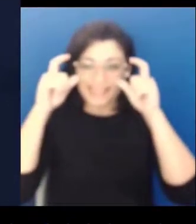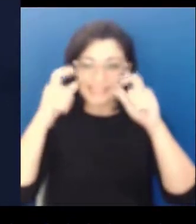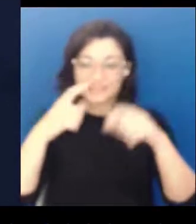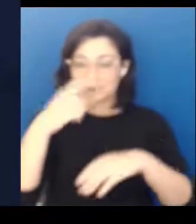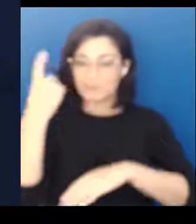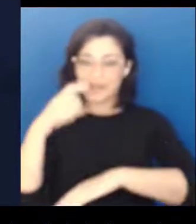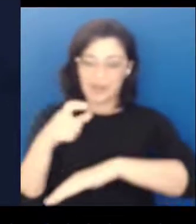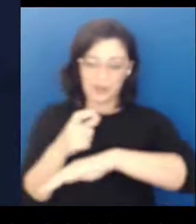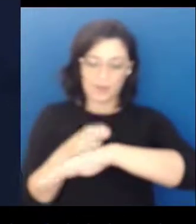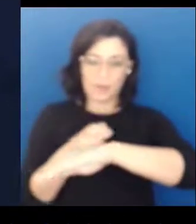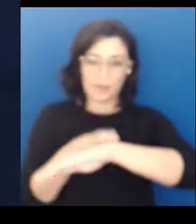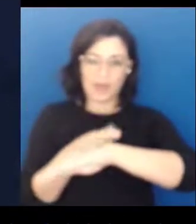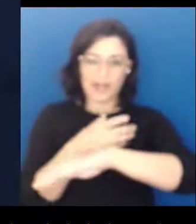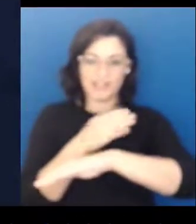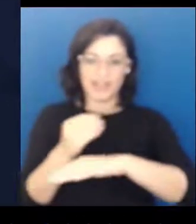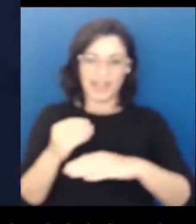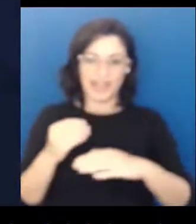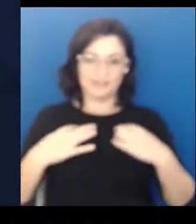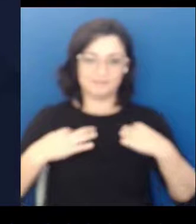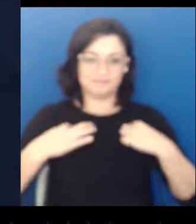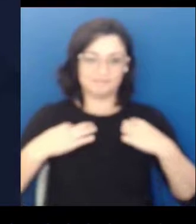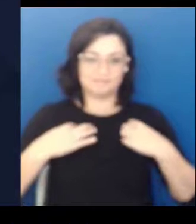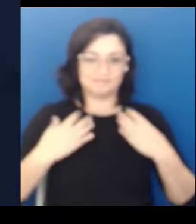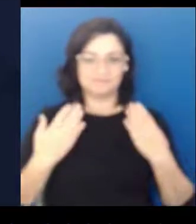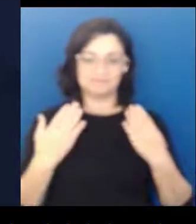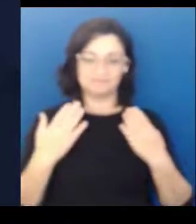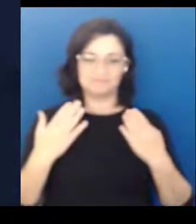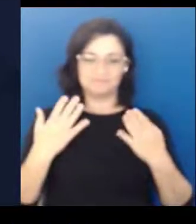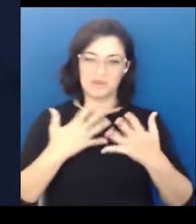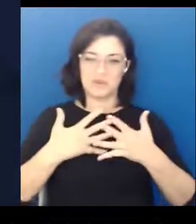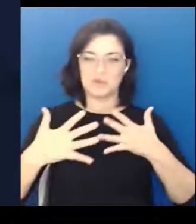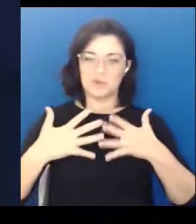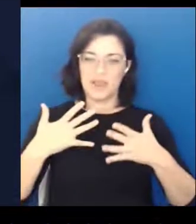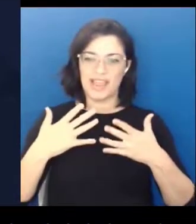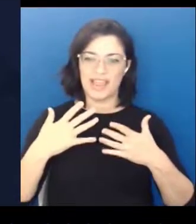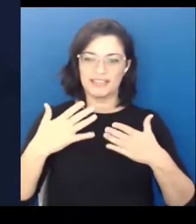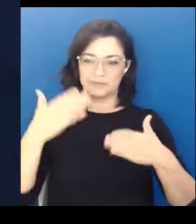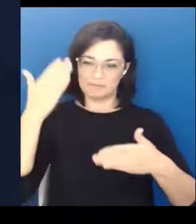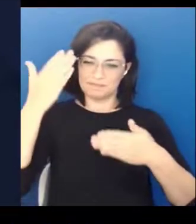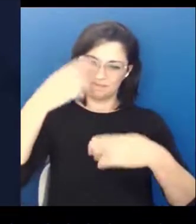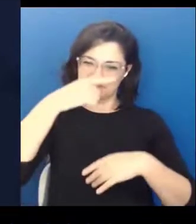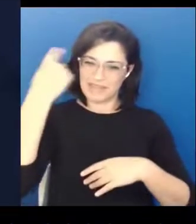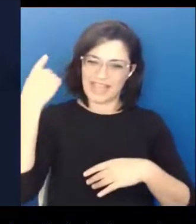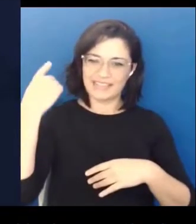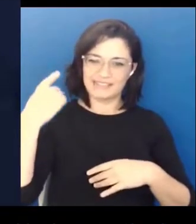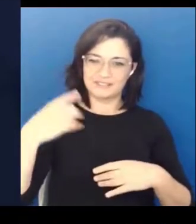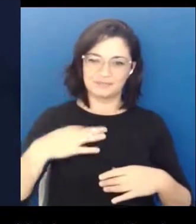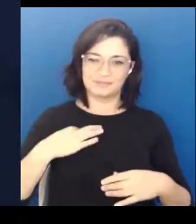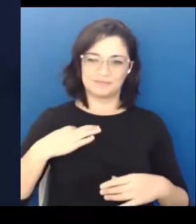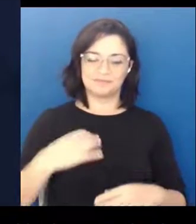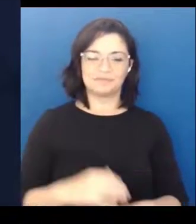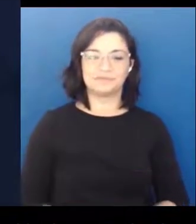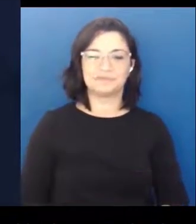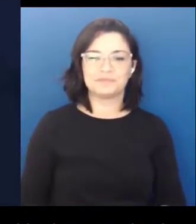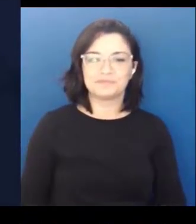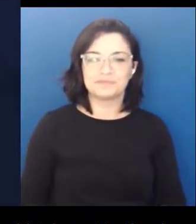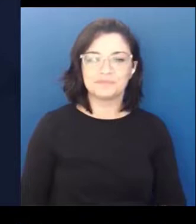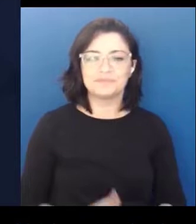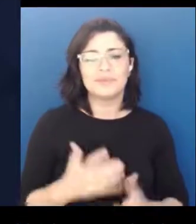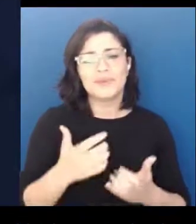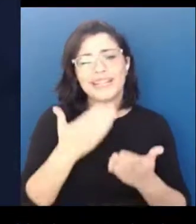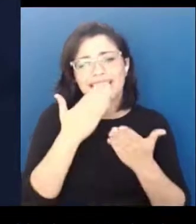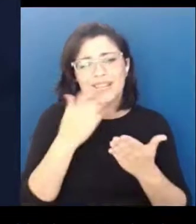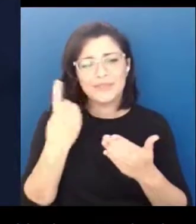almost black polo shirt. I want to thank everybody for being with us this morning. And I've been a member